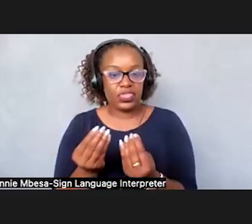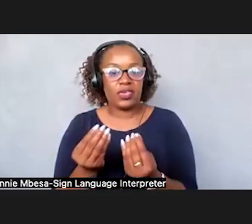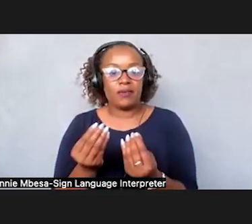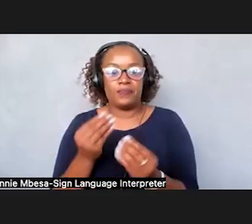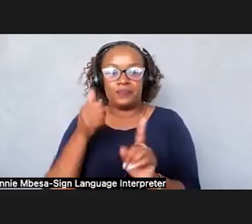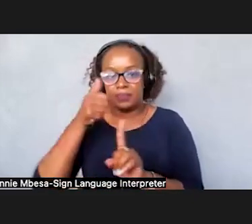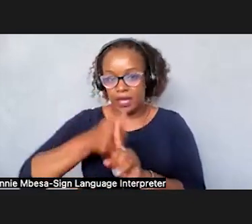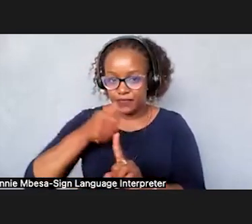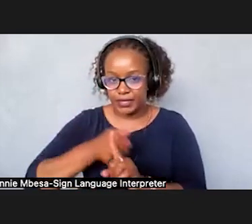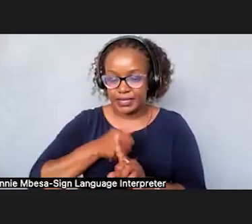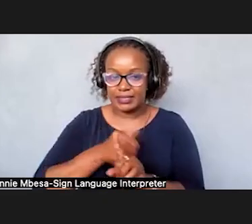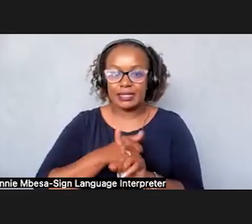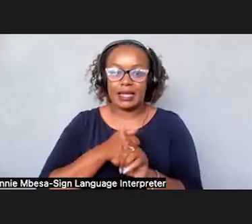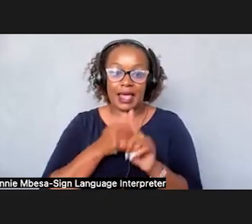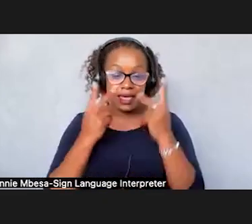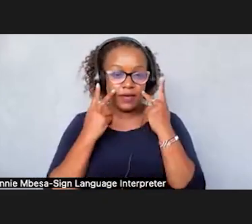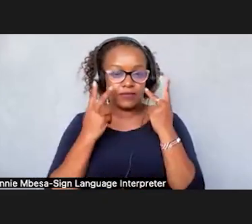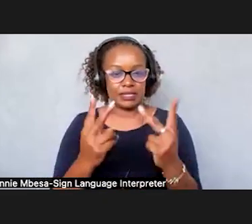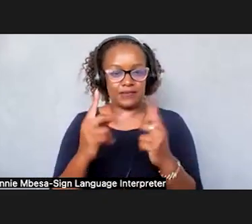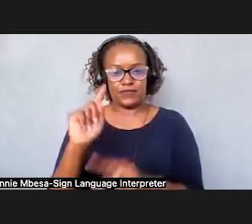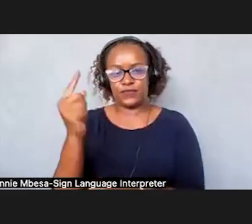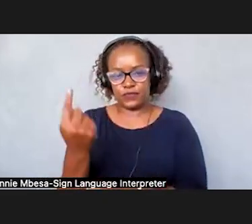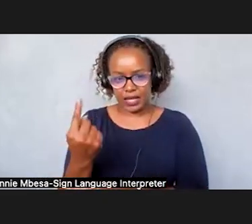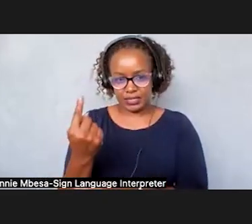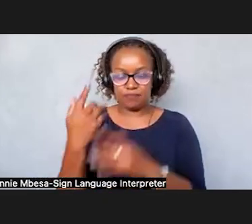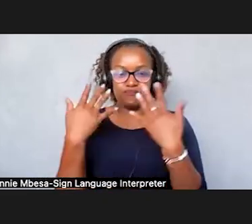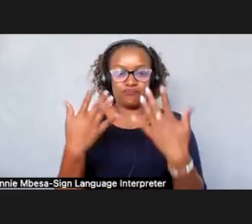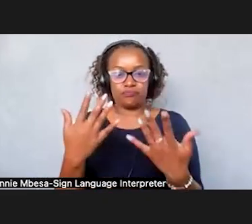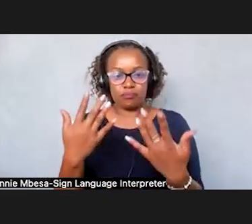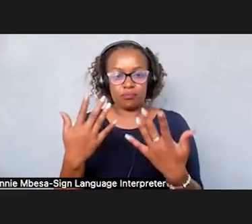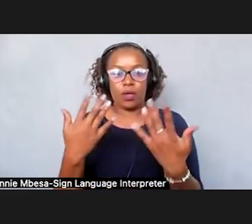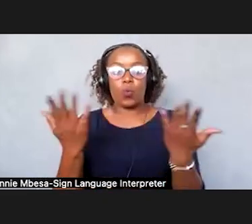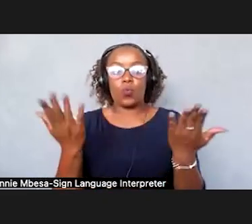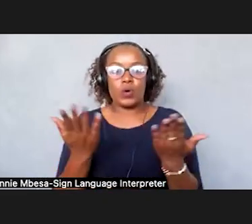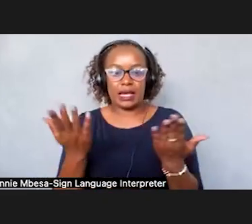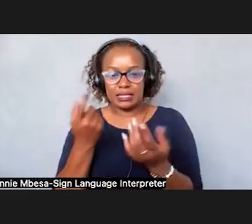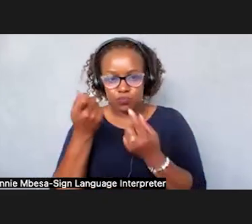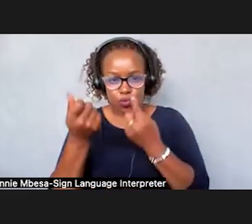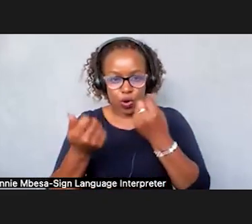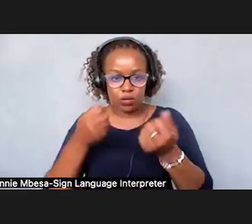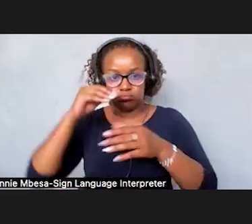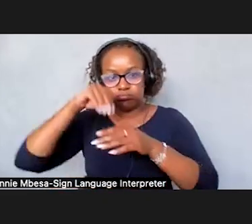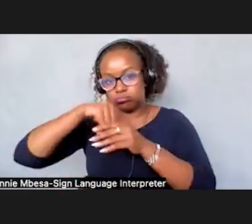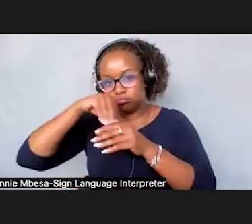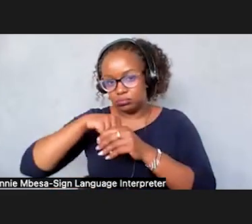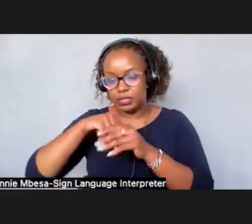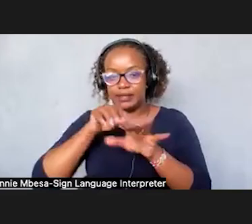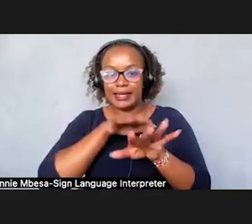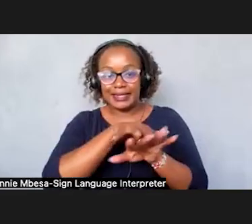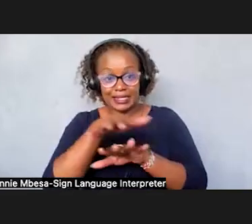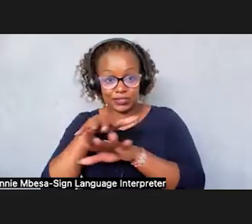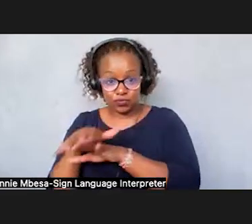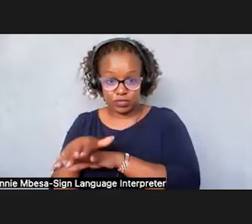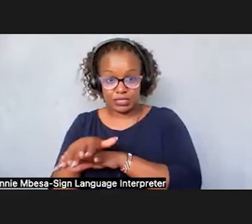first, hand the difference that even small investment in the grassroots initiative can make. So